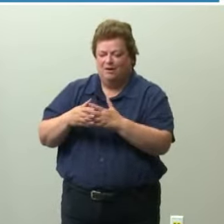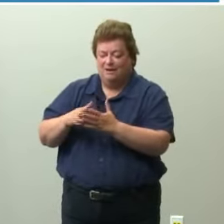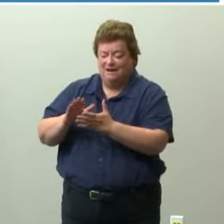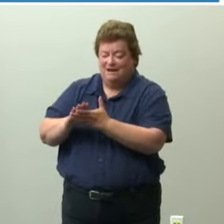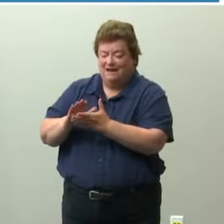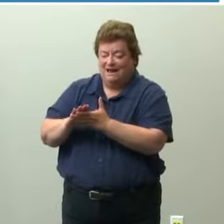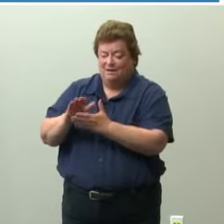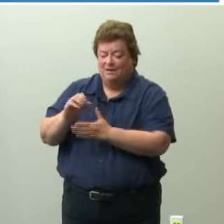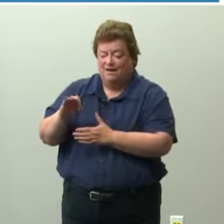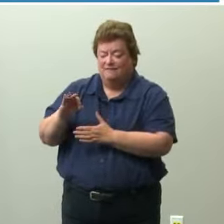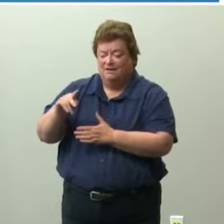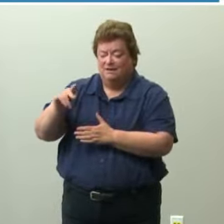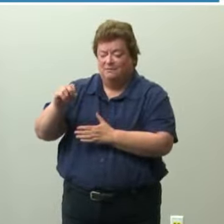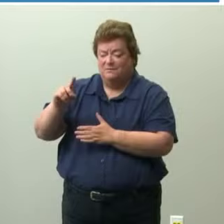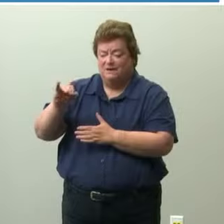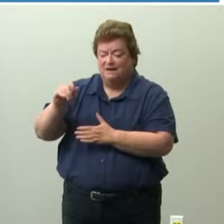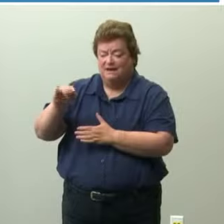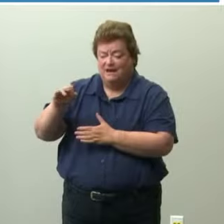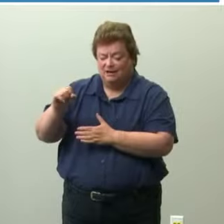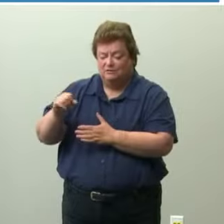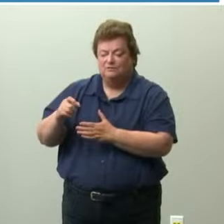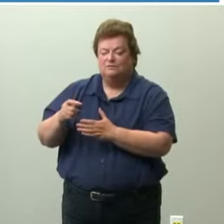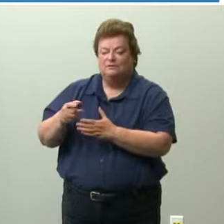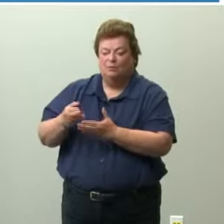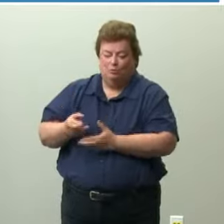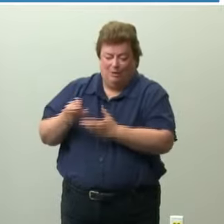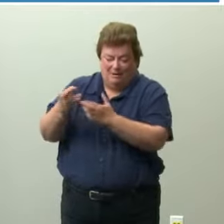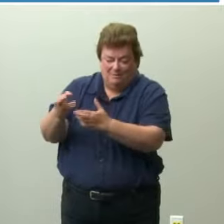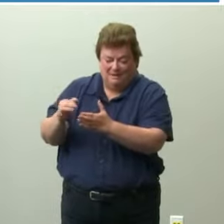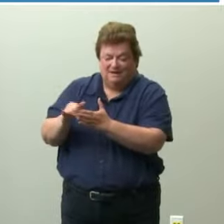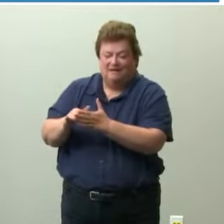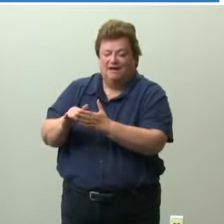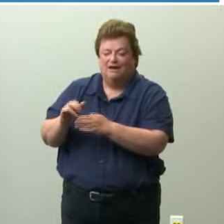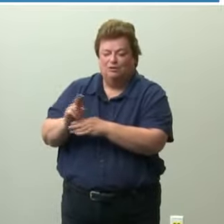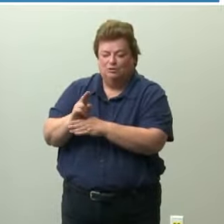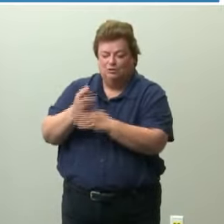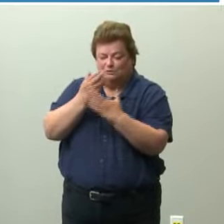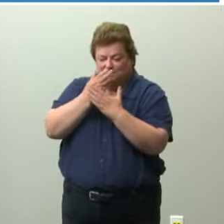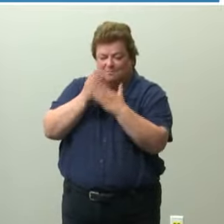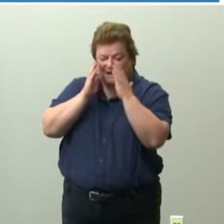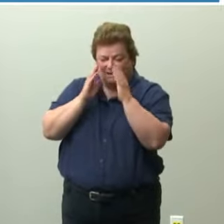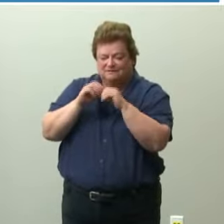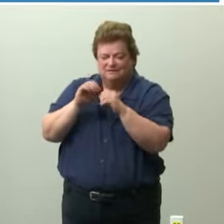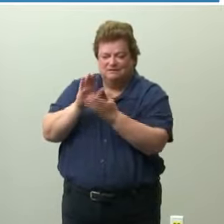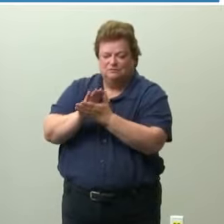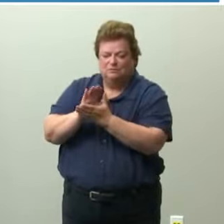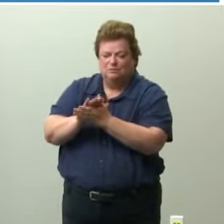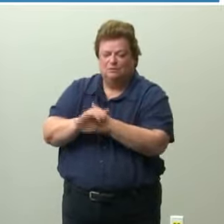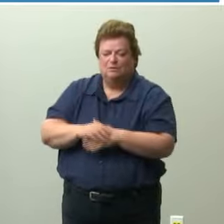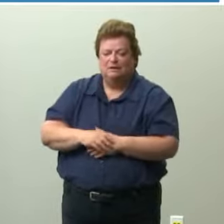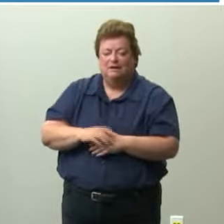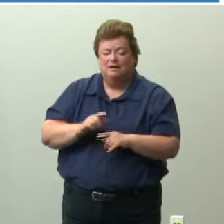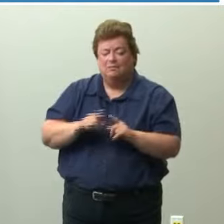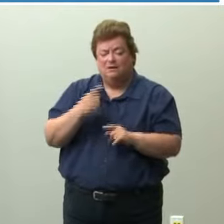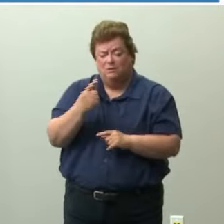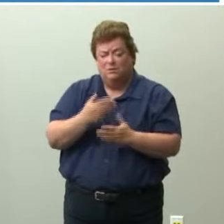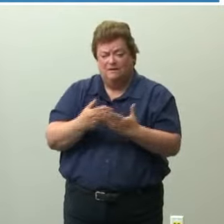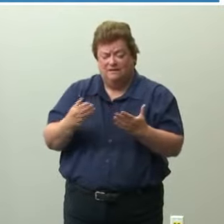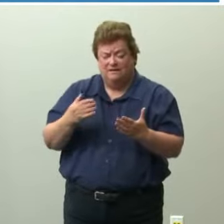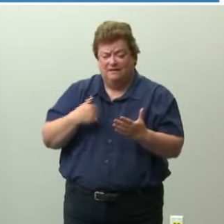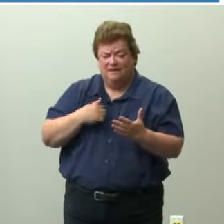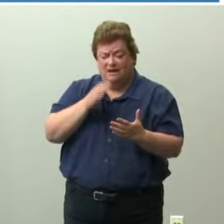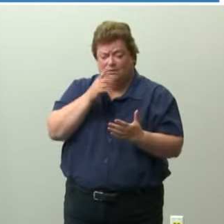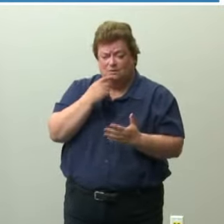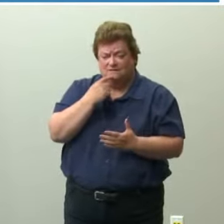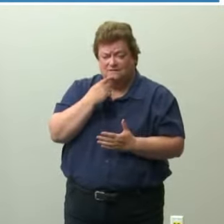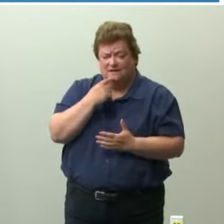also recommending that there be masking in the schools. So we're working through that. The one thing I would say, you heard us